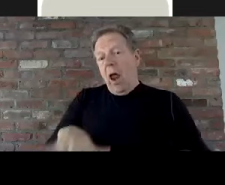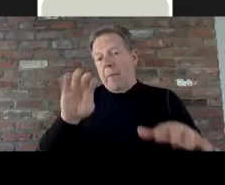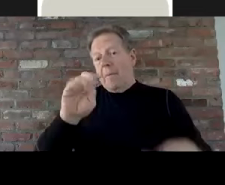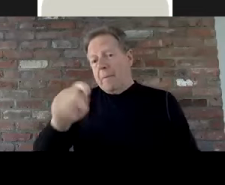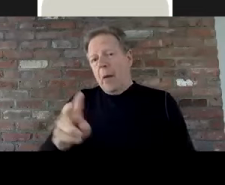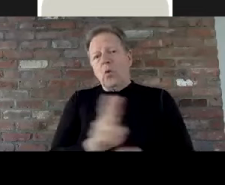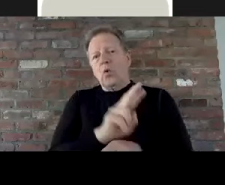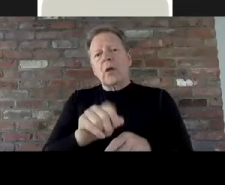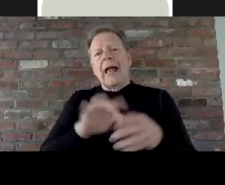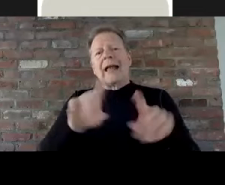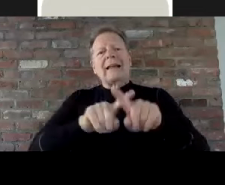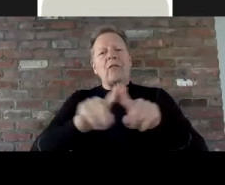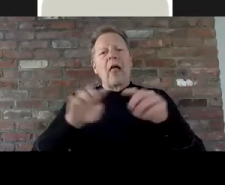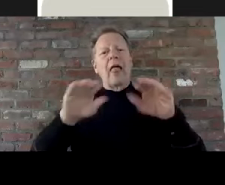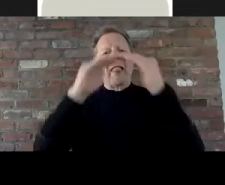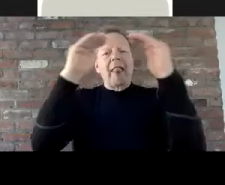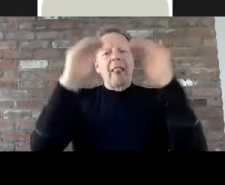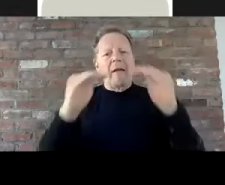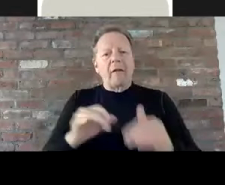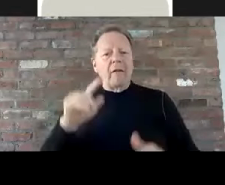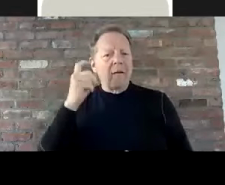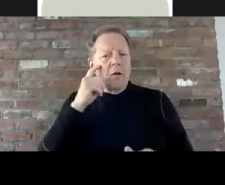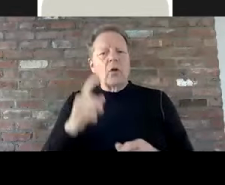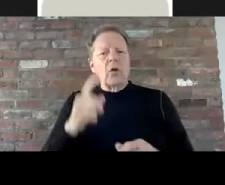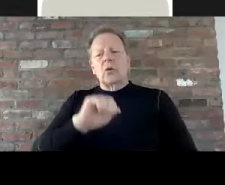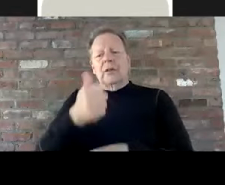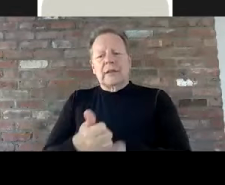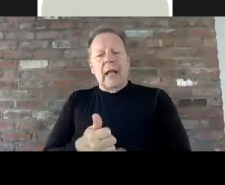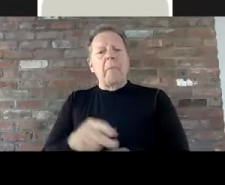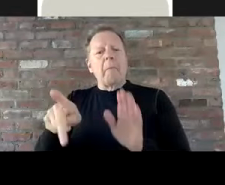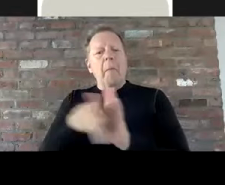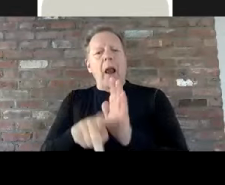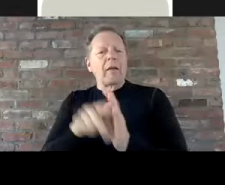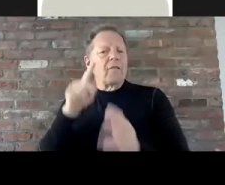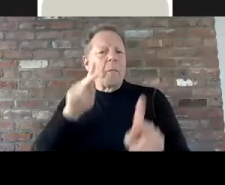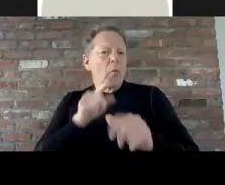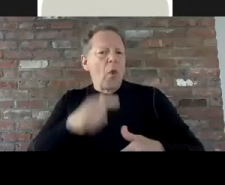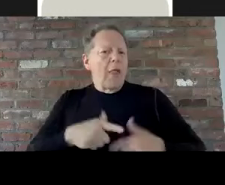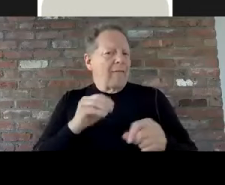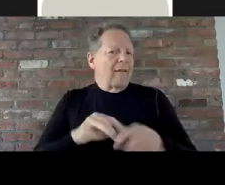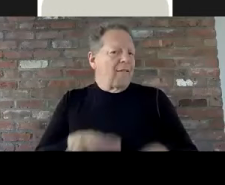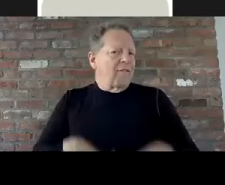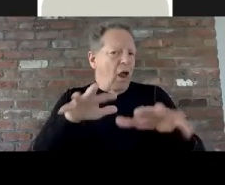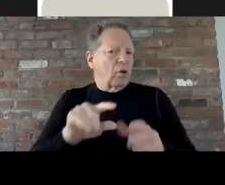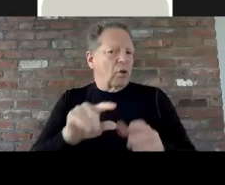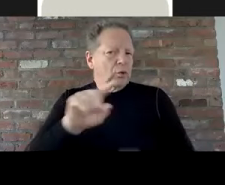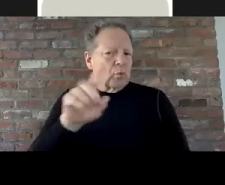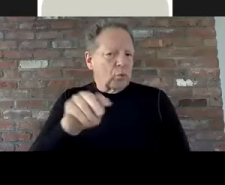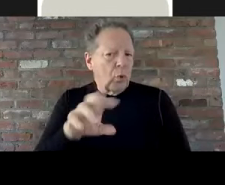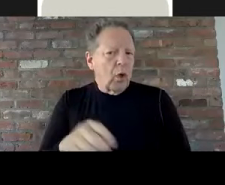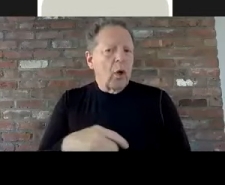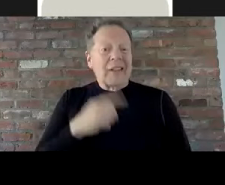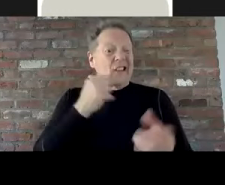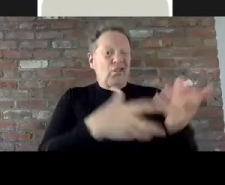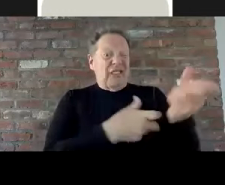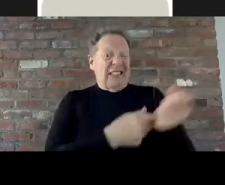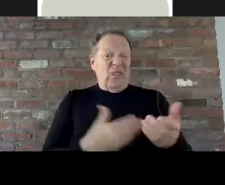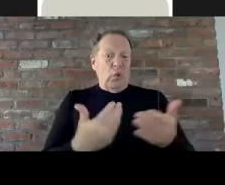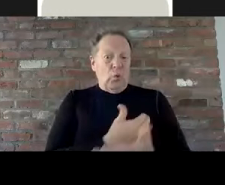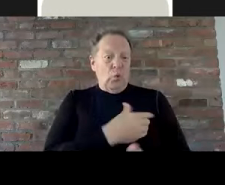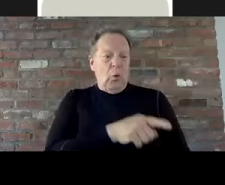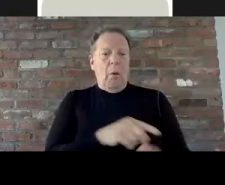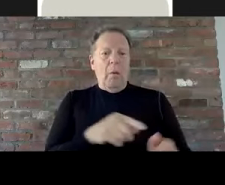levels of government to set policies for people within flood zones. And we've recently received the new models and are testing and checking them to